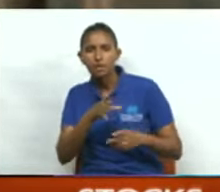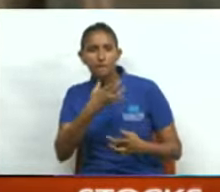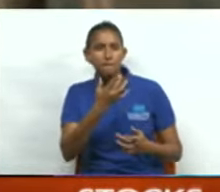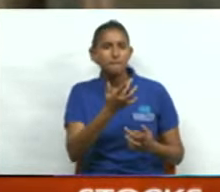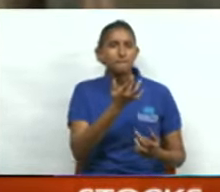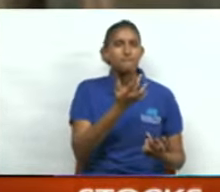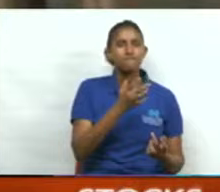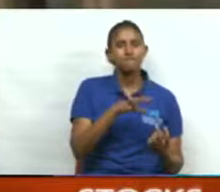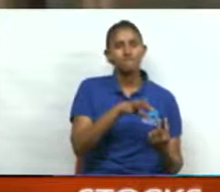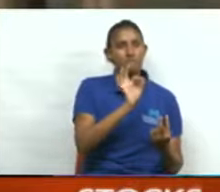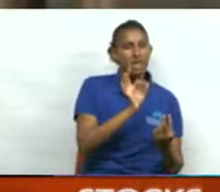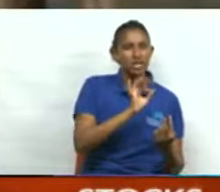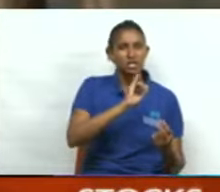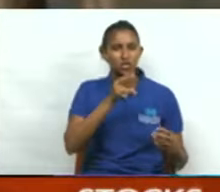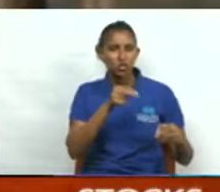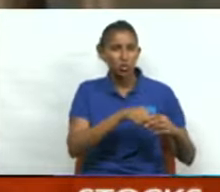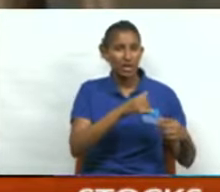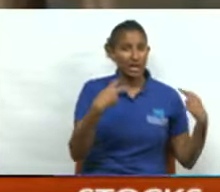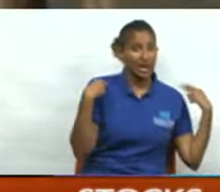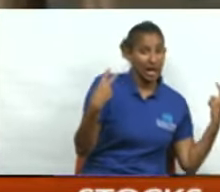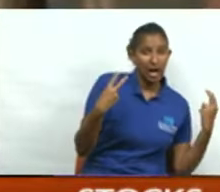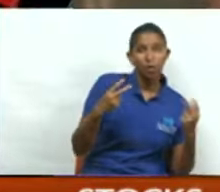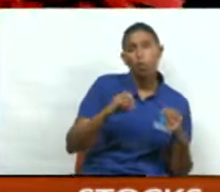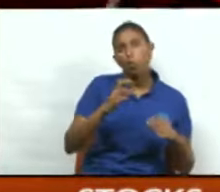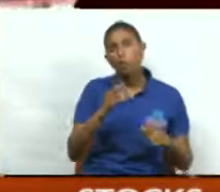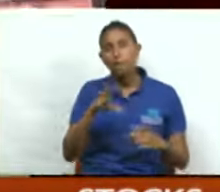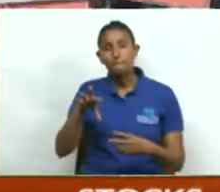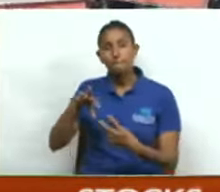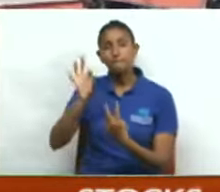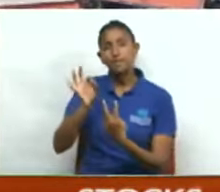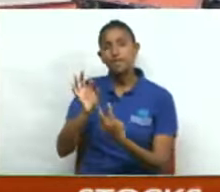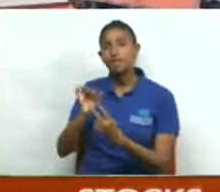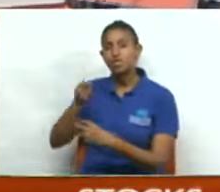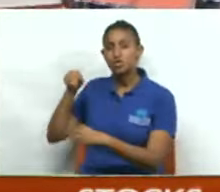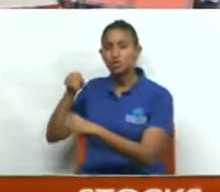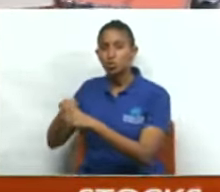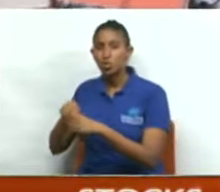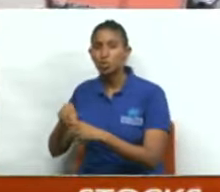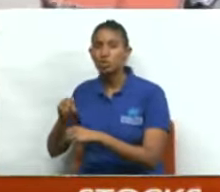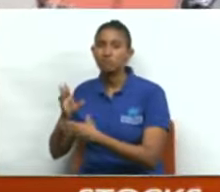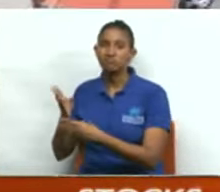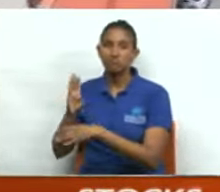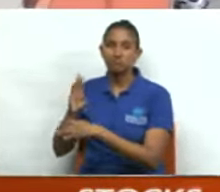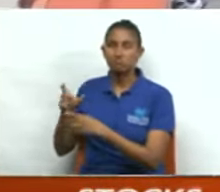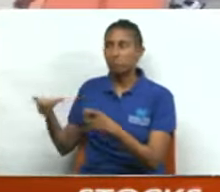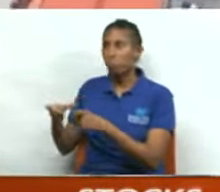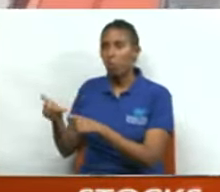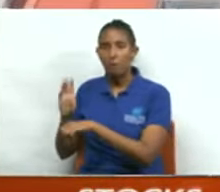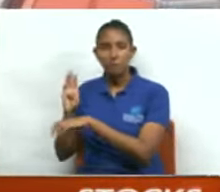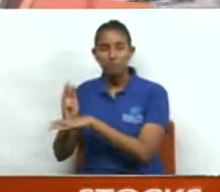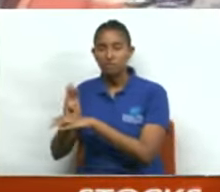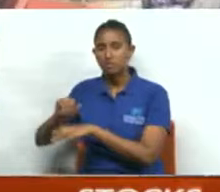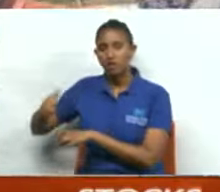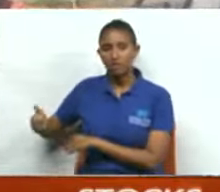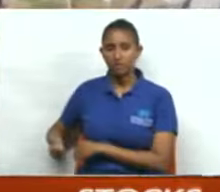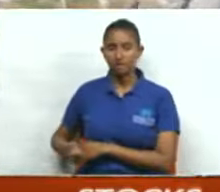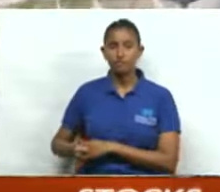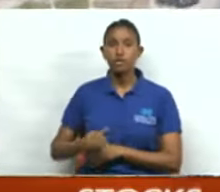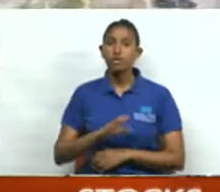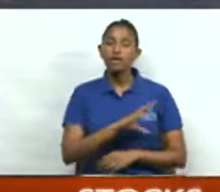gangs. Hussein was speaking on Morning Brew on Wednesday. CAF Development Bank of Latin America and the Caribbean has donated